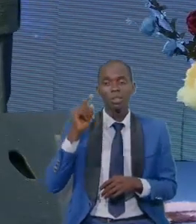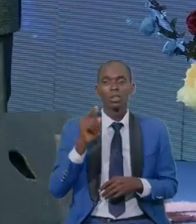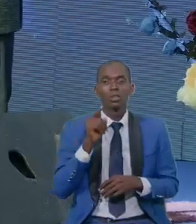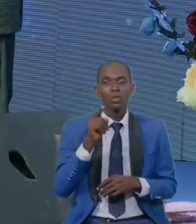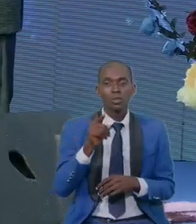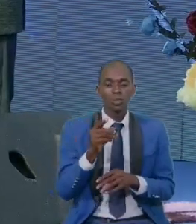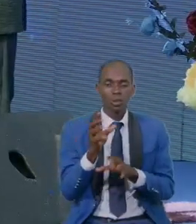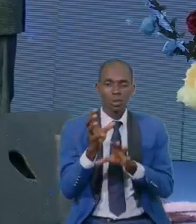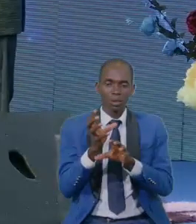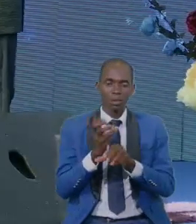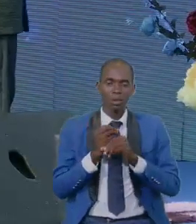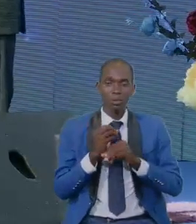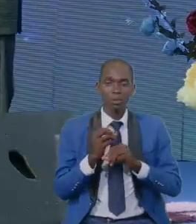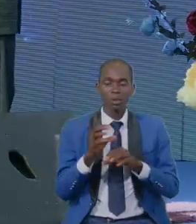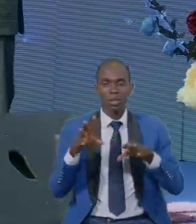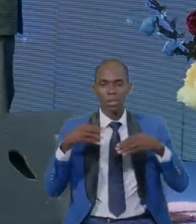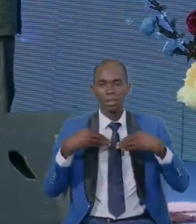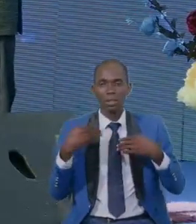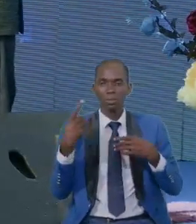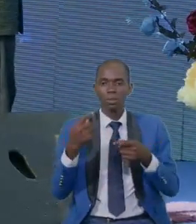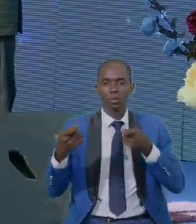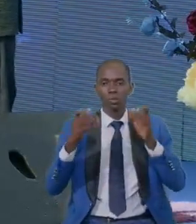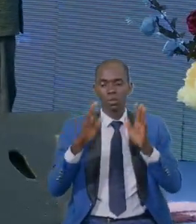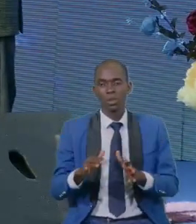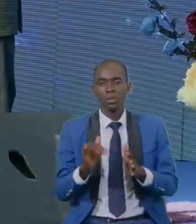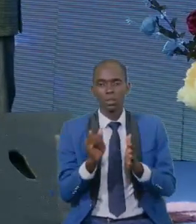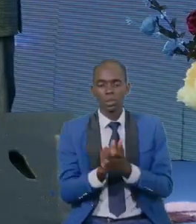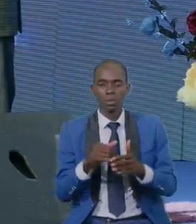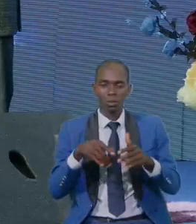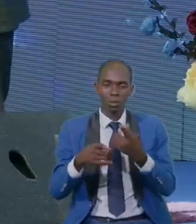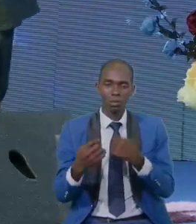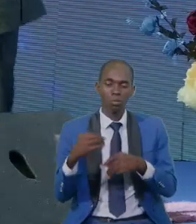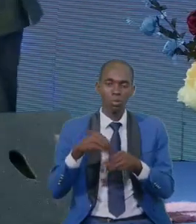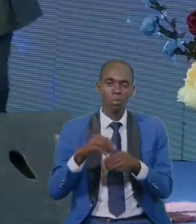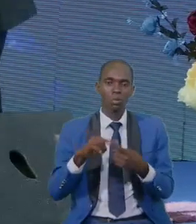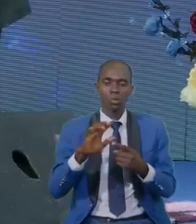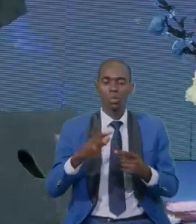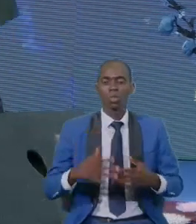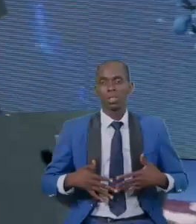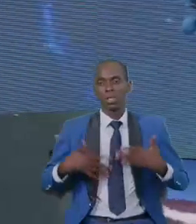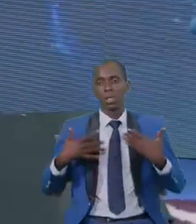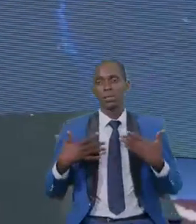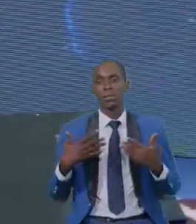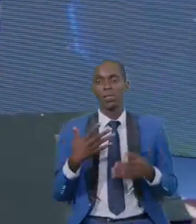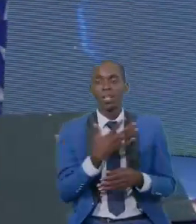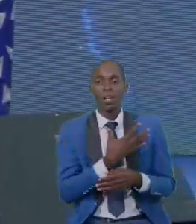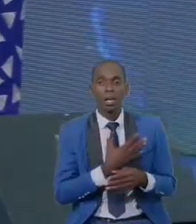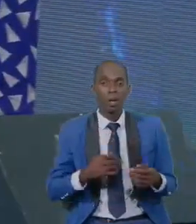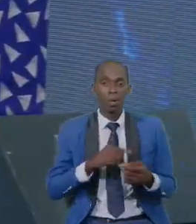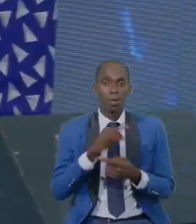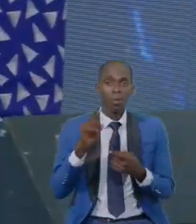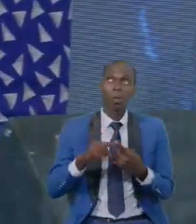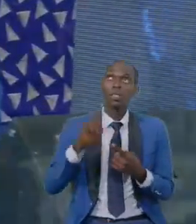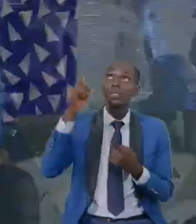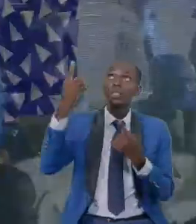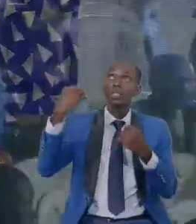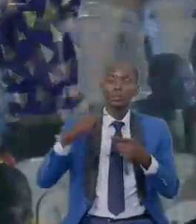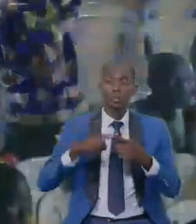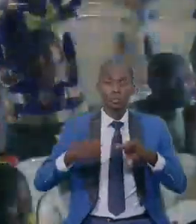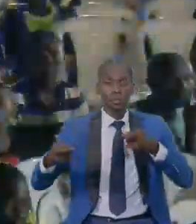ruler that reigns in your life. And when he reigns in your